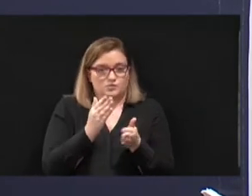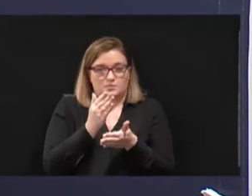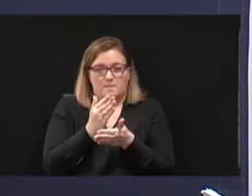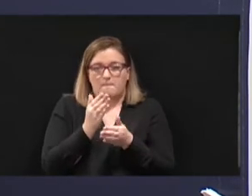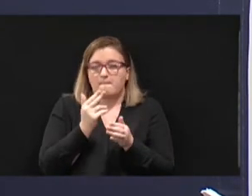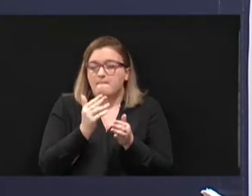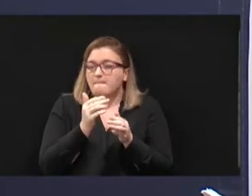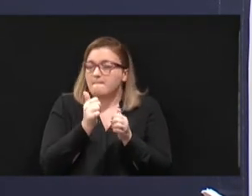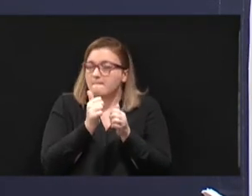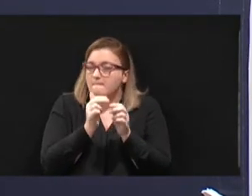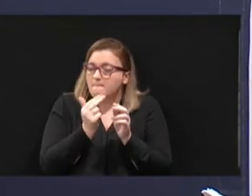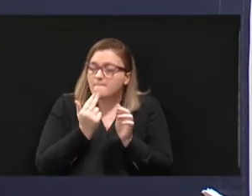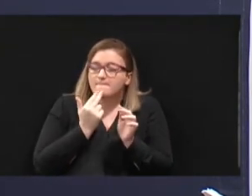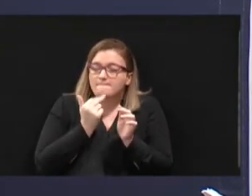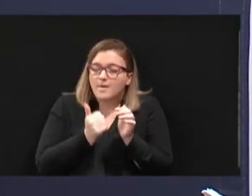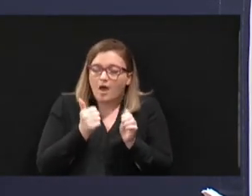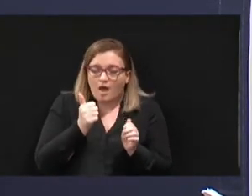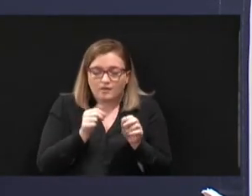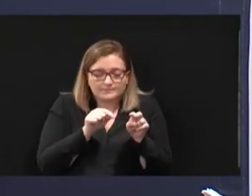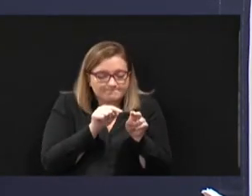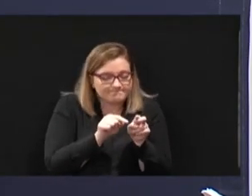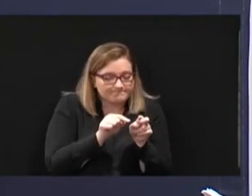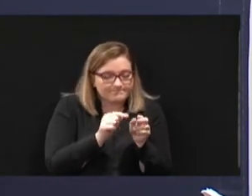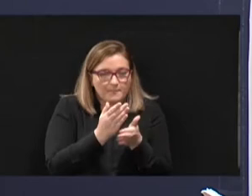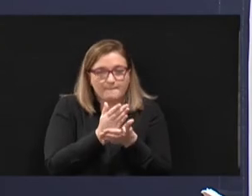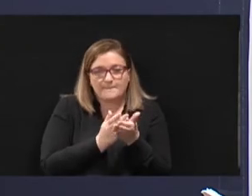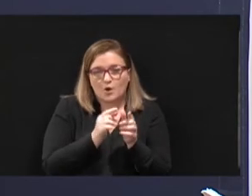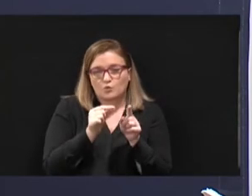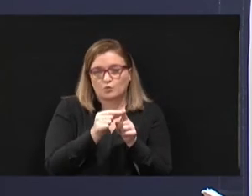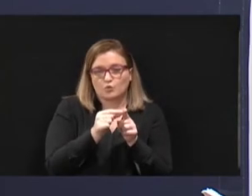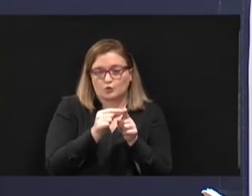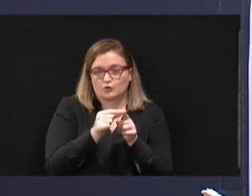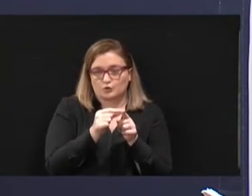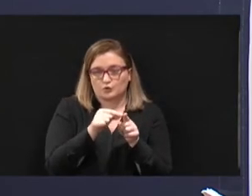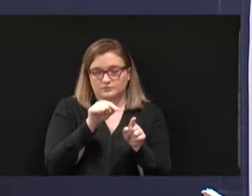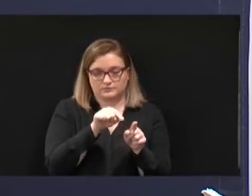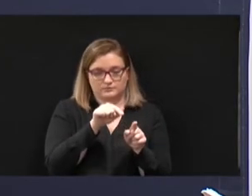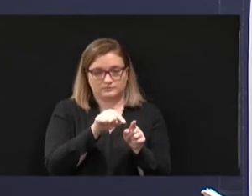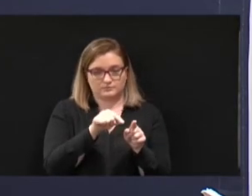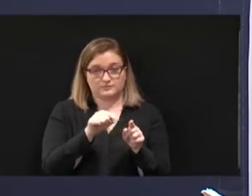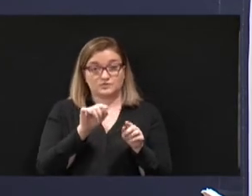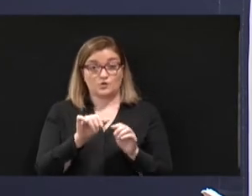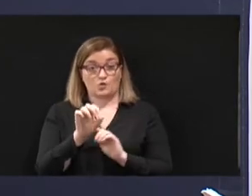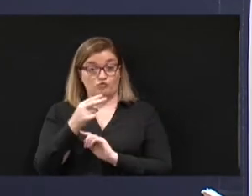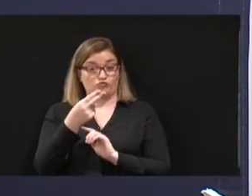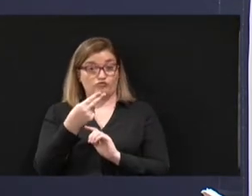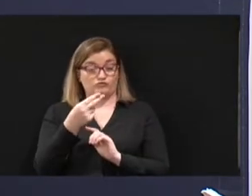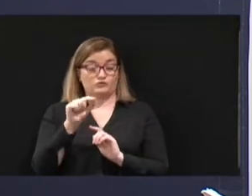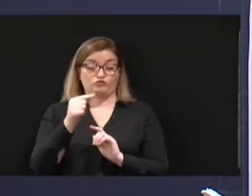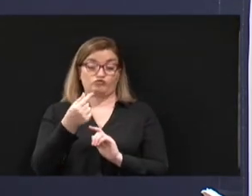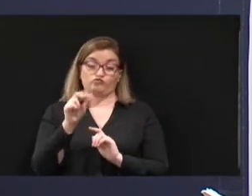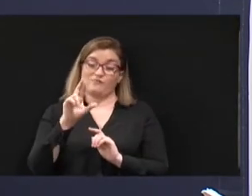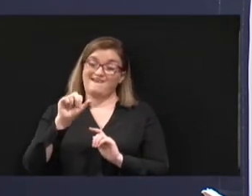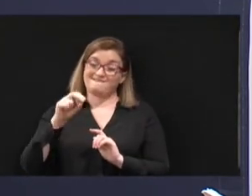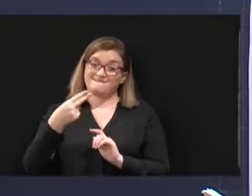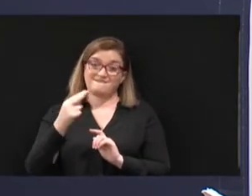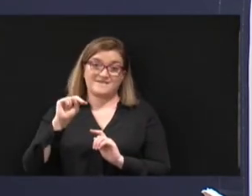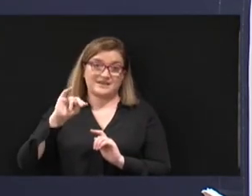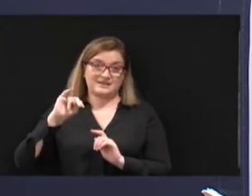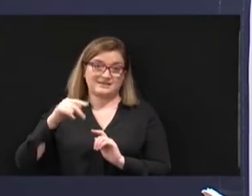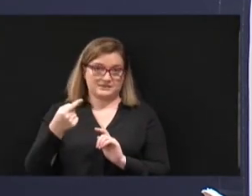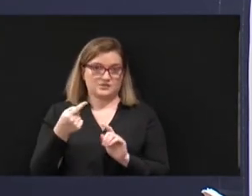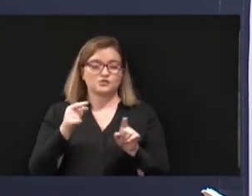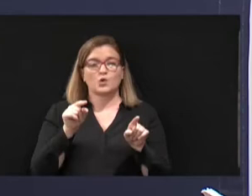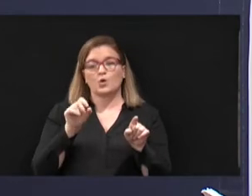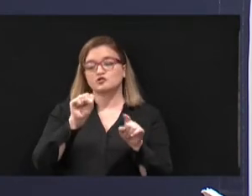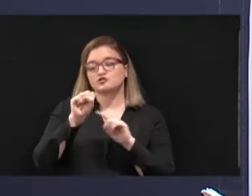And a grapheme is the symbols that stand for the phoneme. So, sh is a